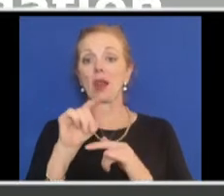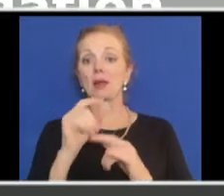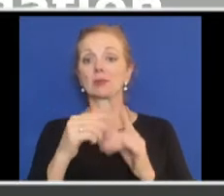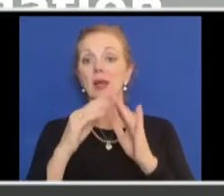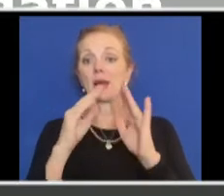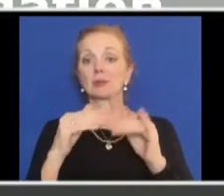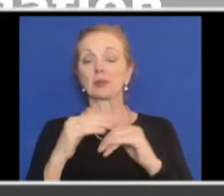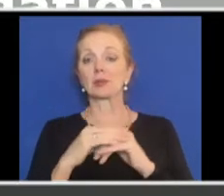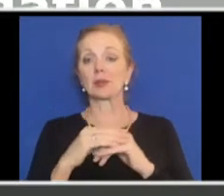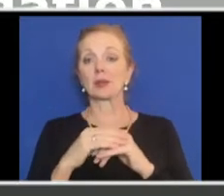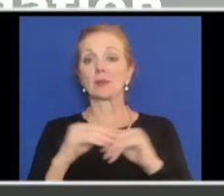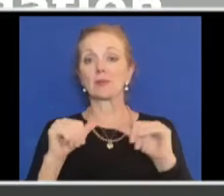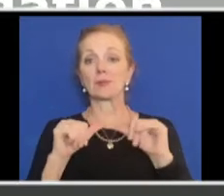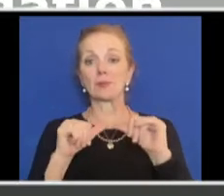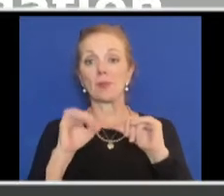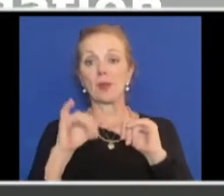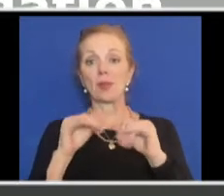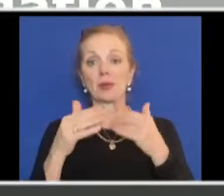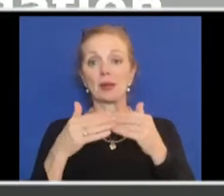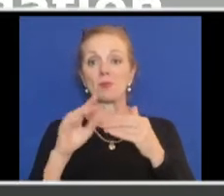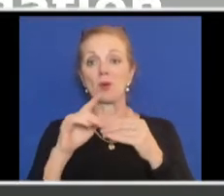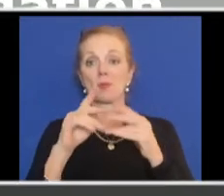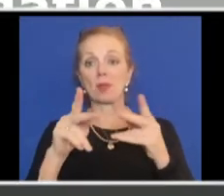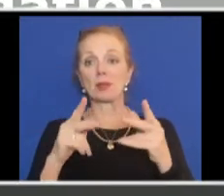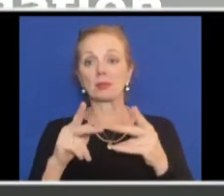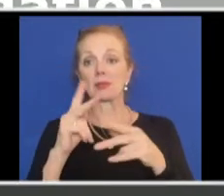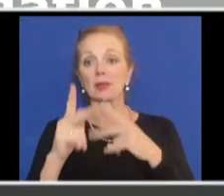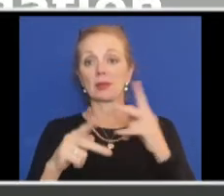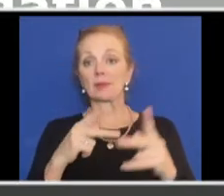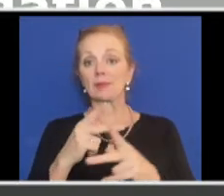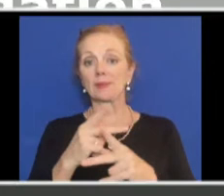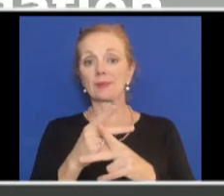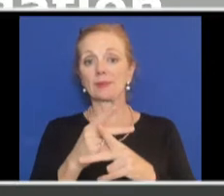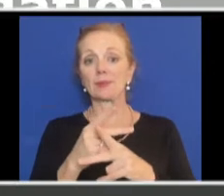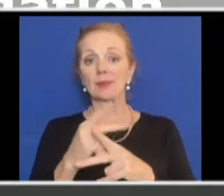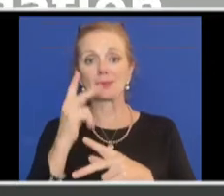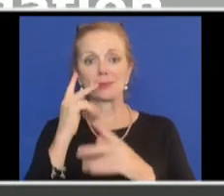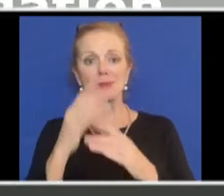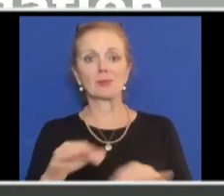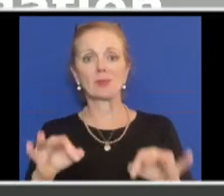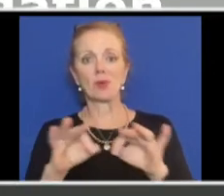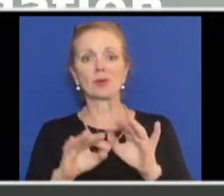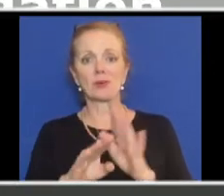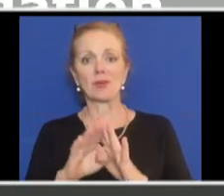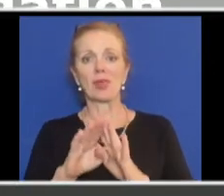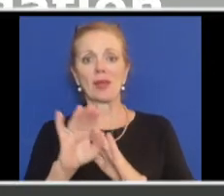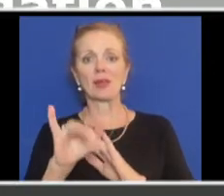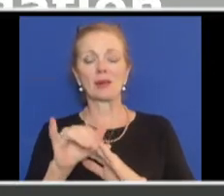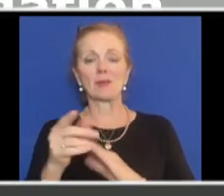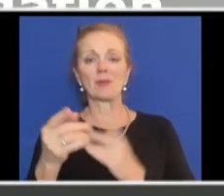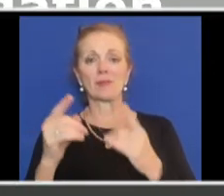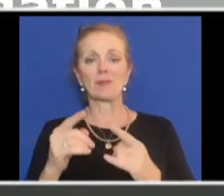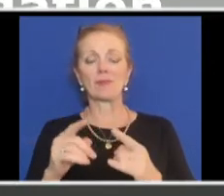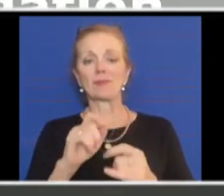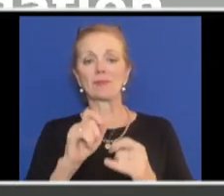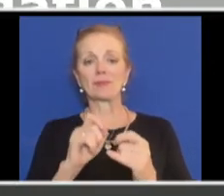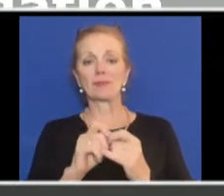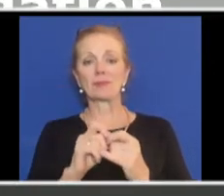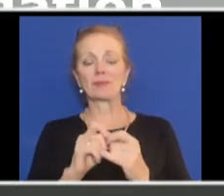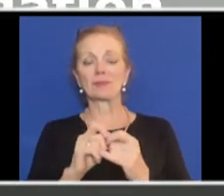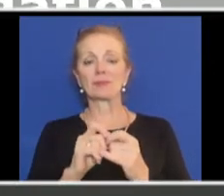which maintain that neighborhood one place type but we have seen the significant development in this Corridor particularly driven by